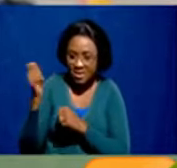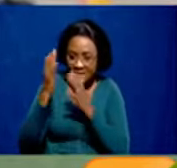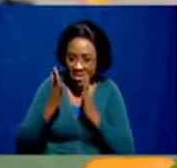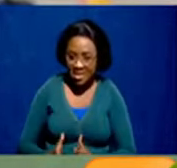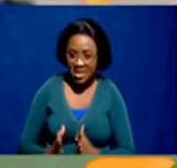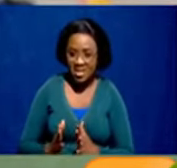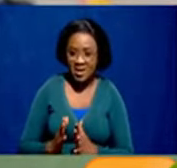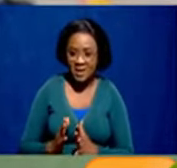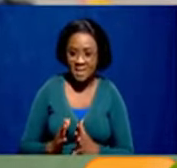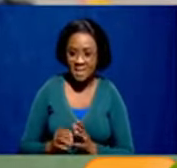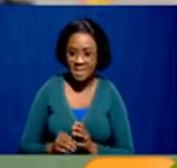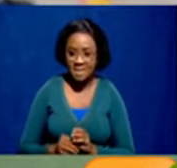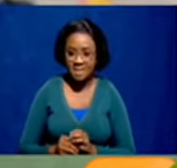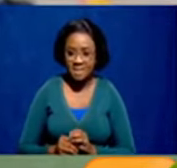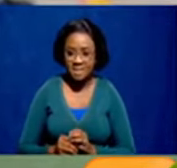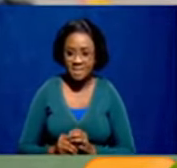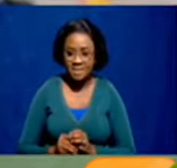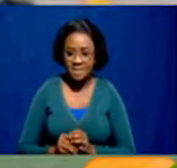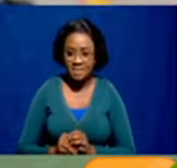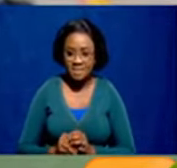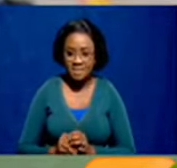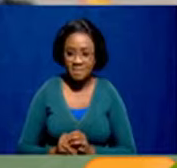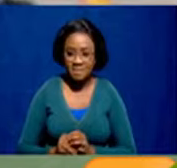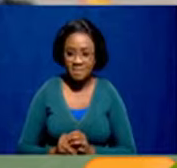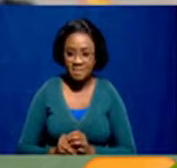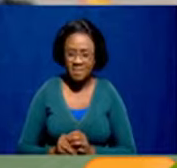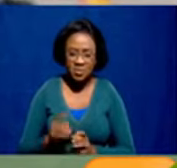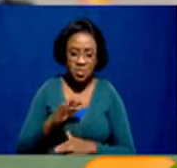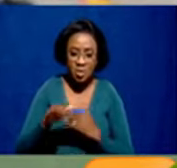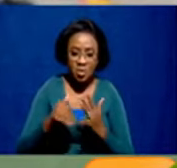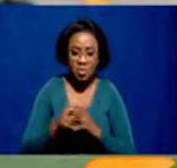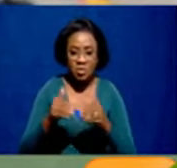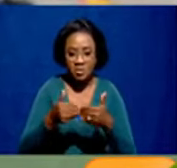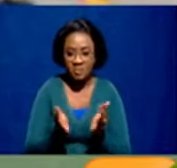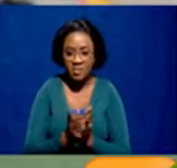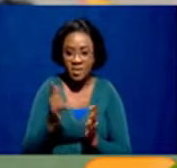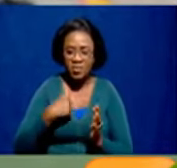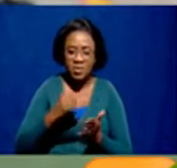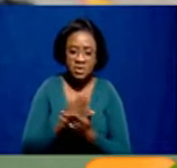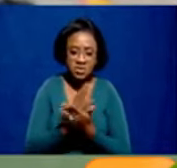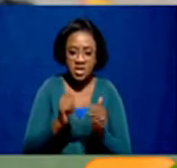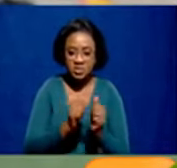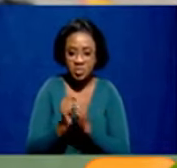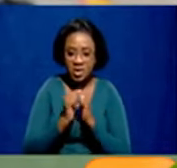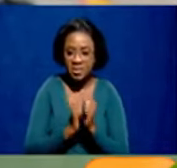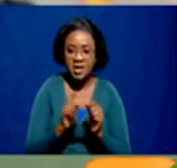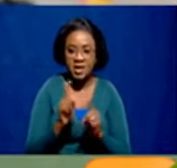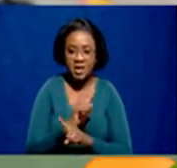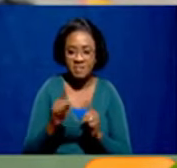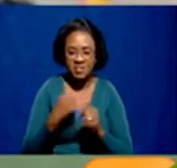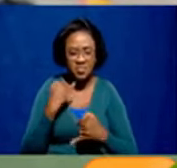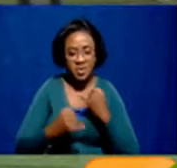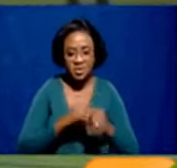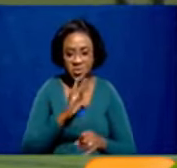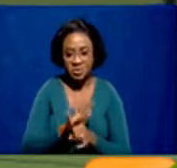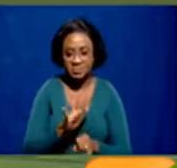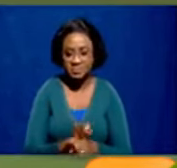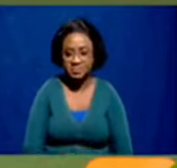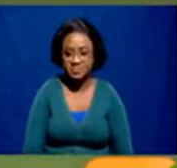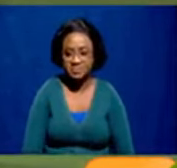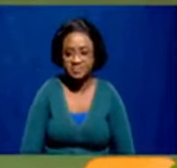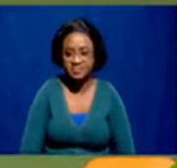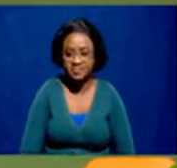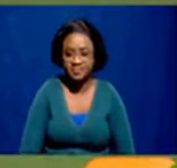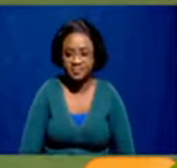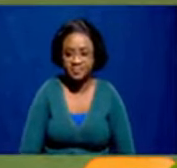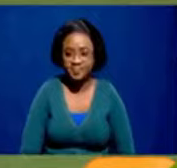So I'll tell you about the community here. It's just like a family. We live together, we share everything. Yeah, we enjoy so much here.